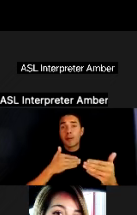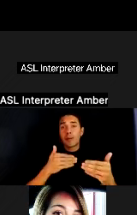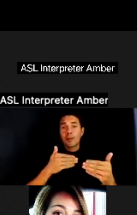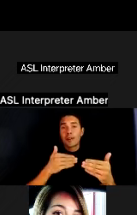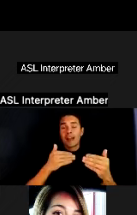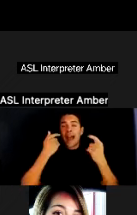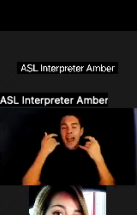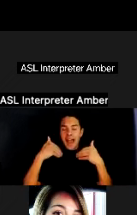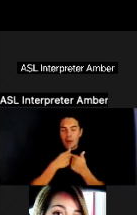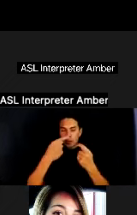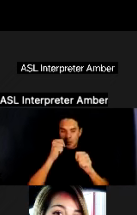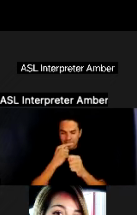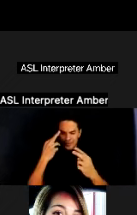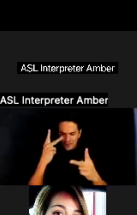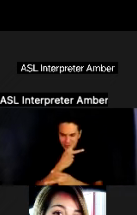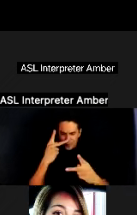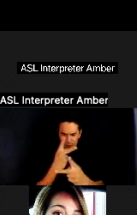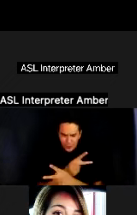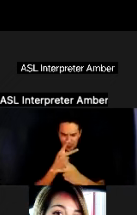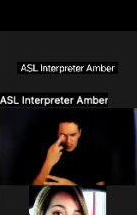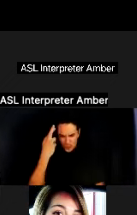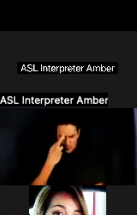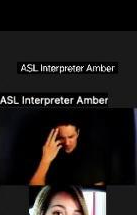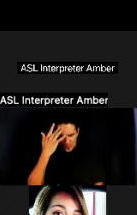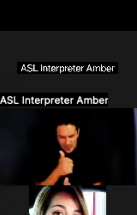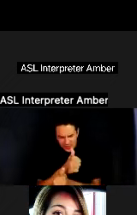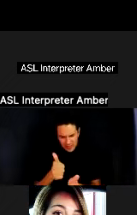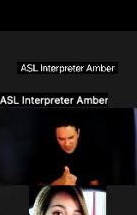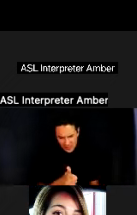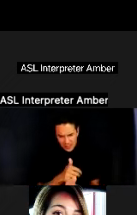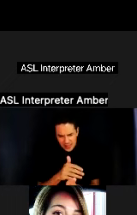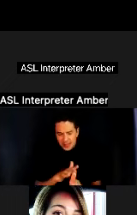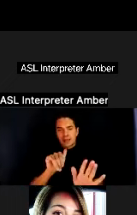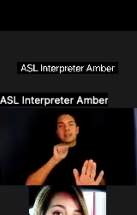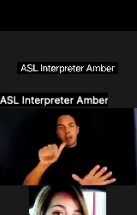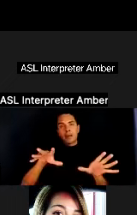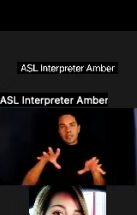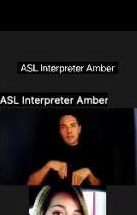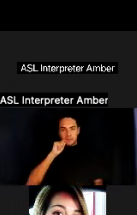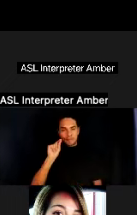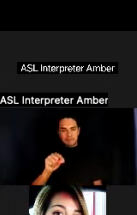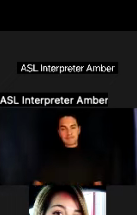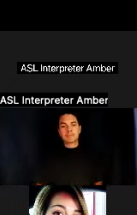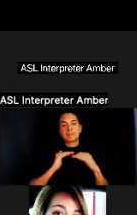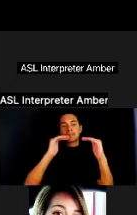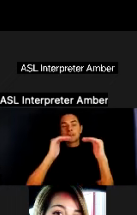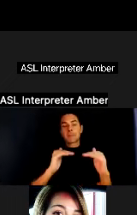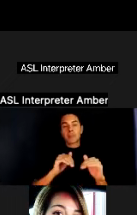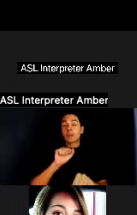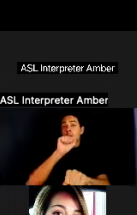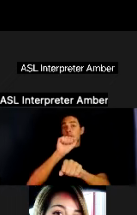to reason with it, right? Like it's occurring, it's illegal, it's not acceptable. And then working